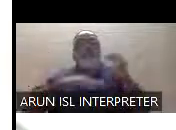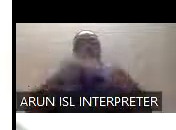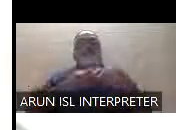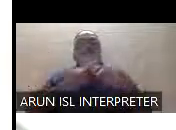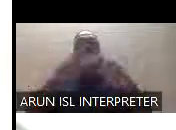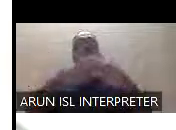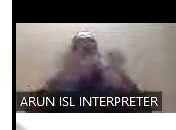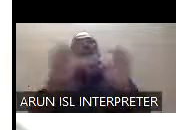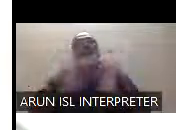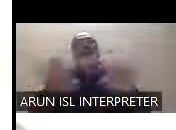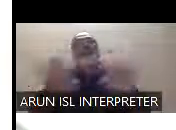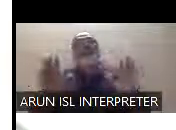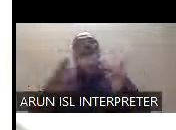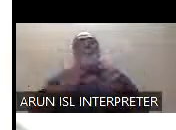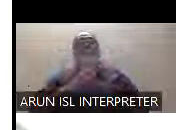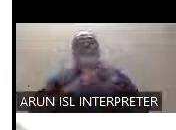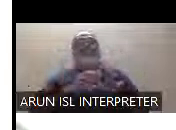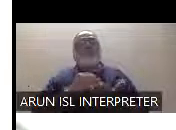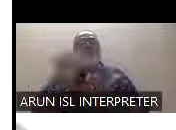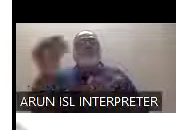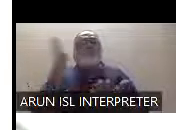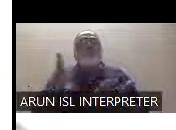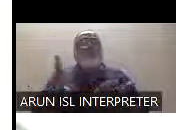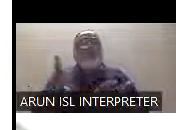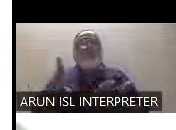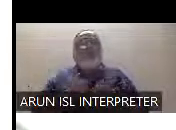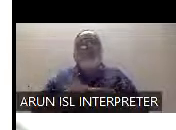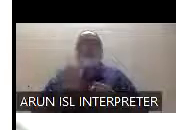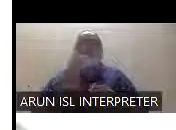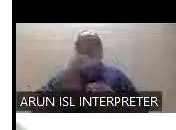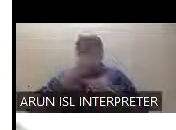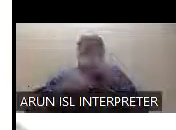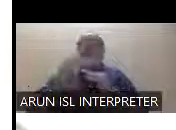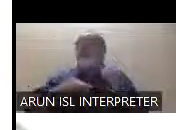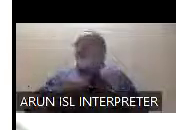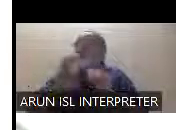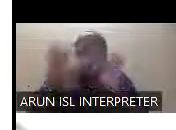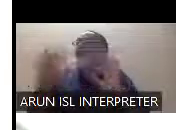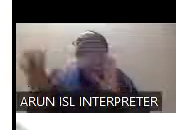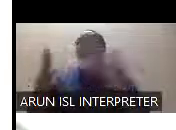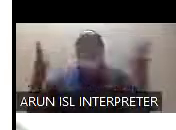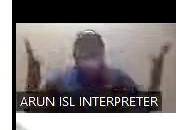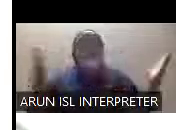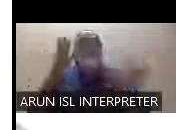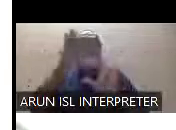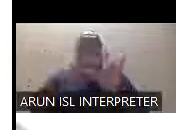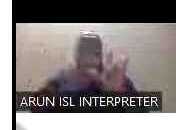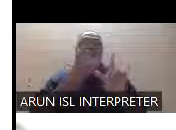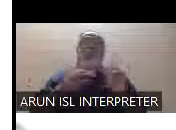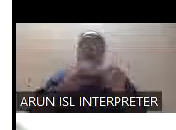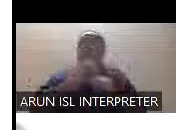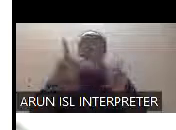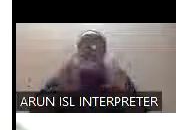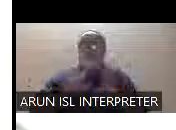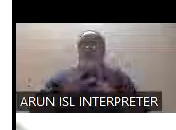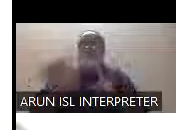to force, a timeline of 5 years has been given for those buildings to be made accessible. And this will be very soon